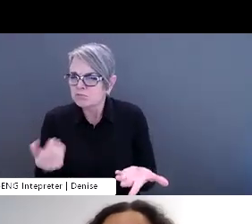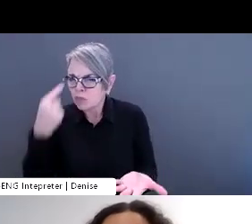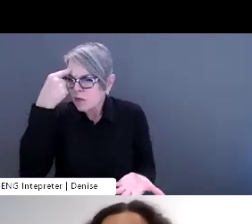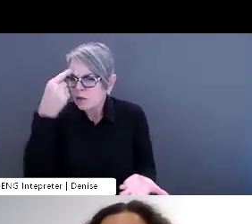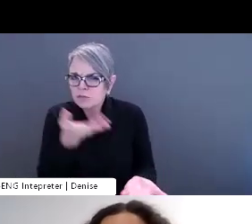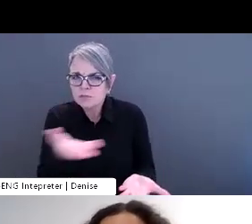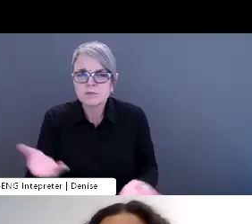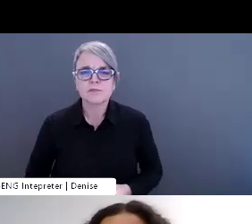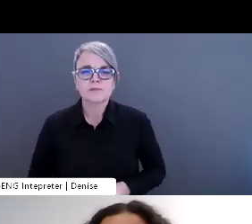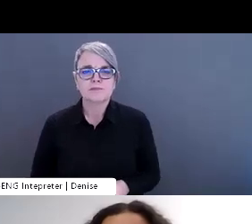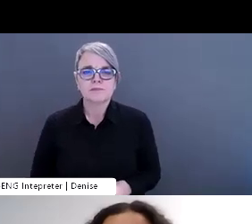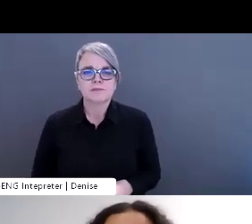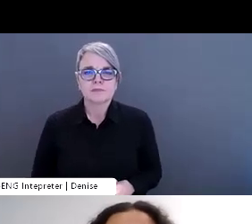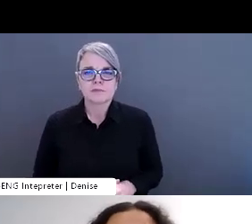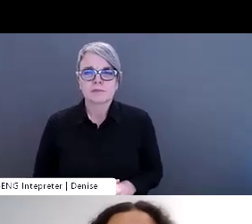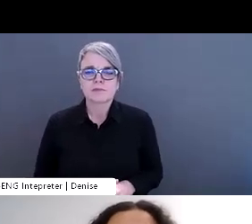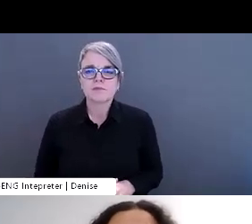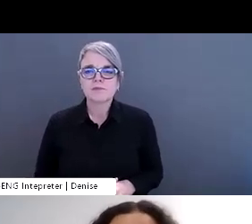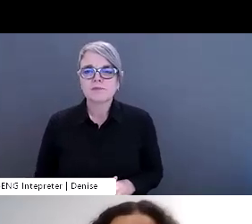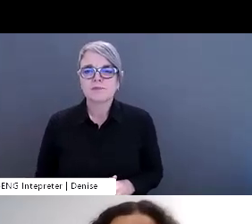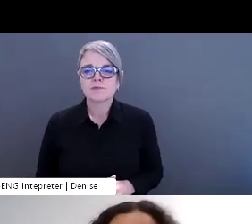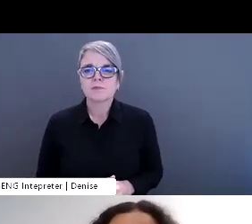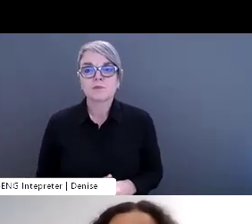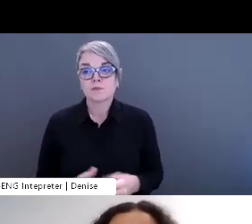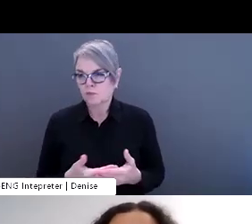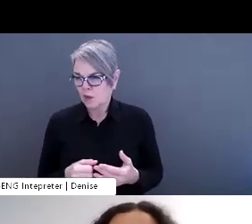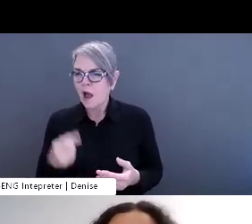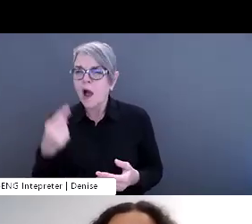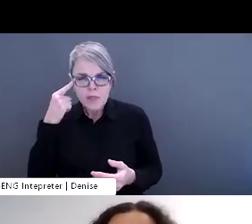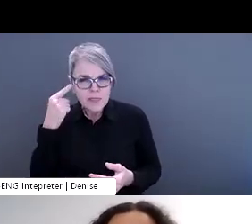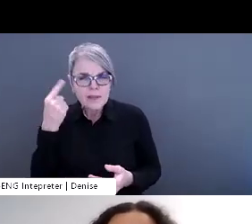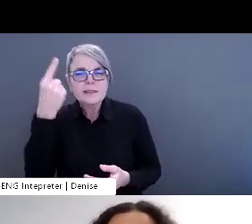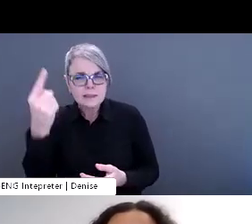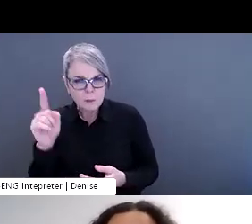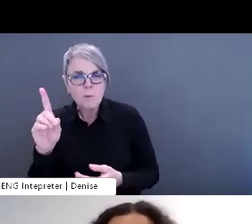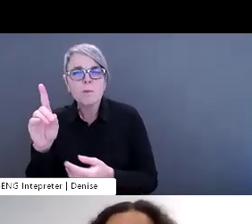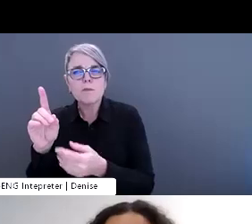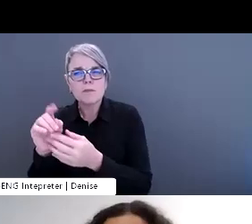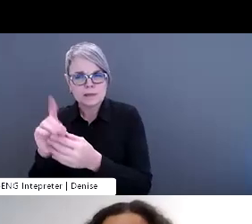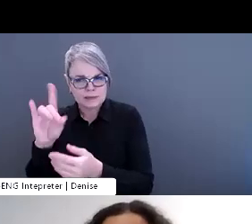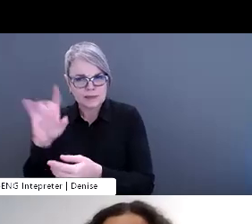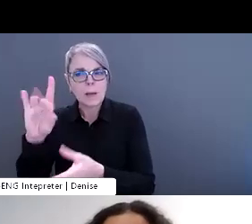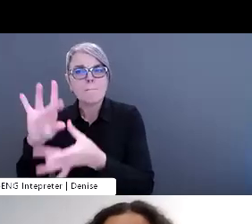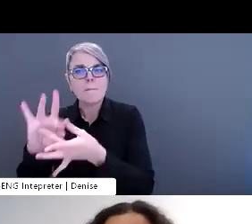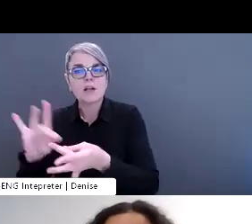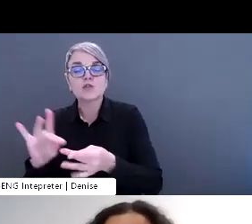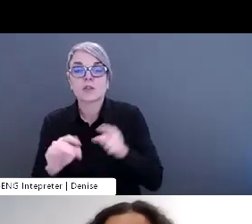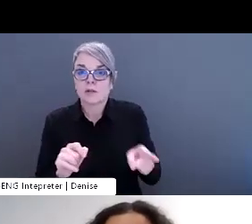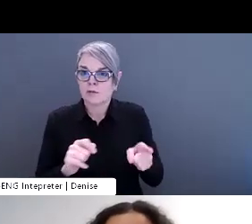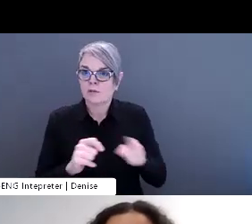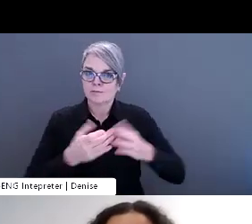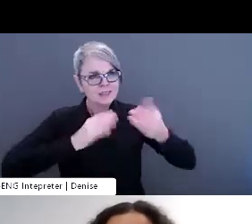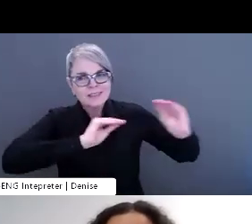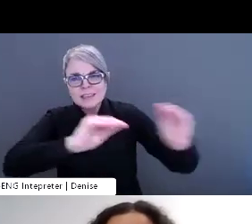So I think someone said it earlier, maybe more education um, on money. Yeah, perfect.